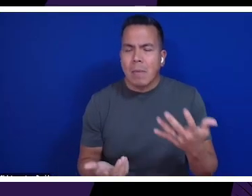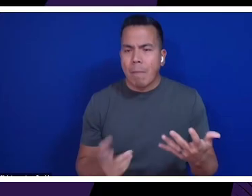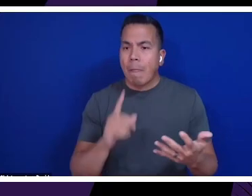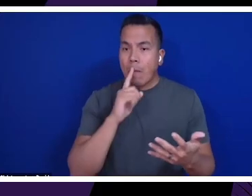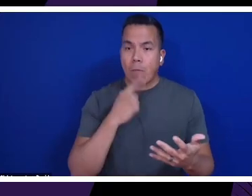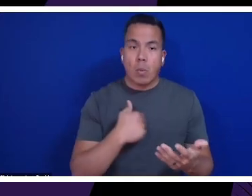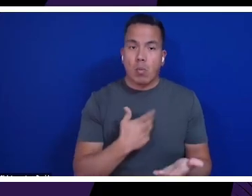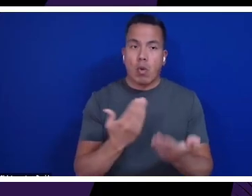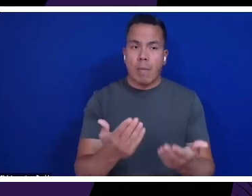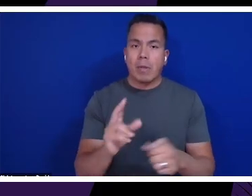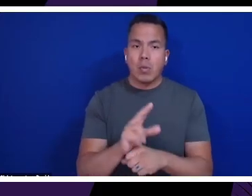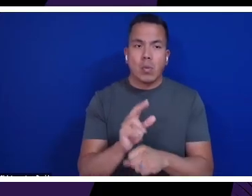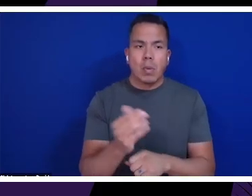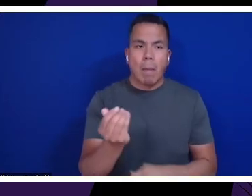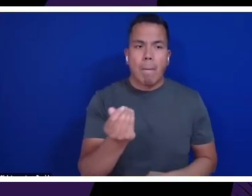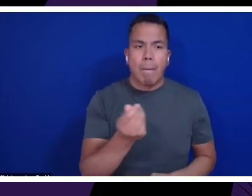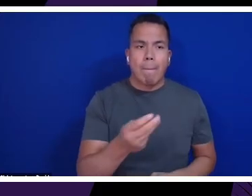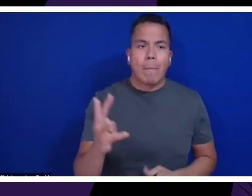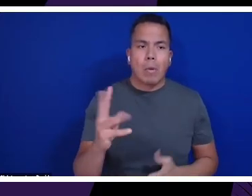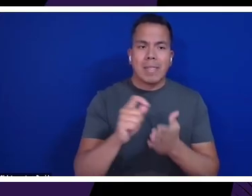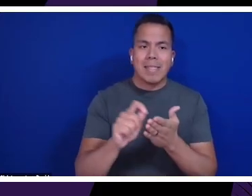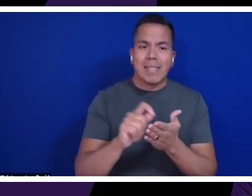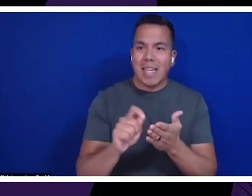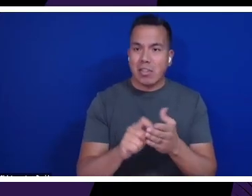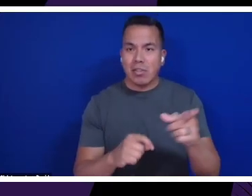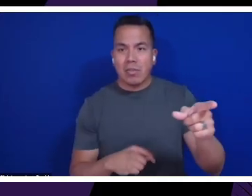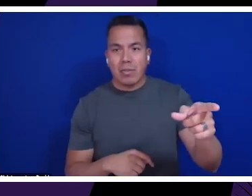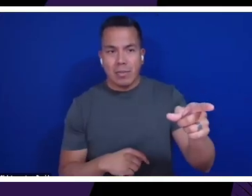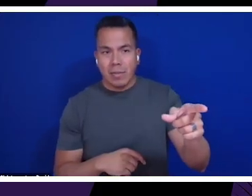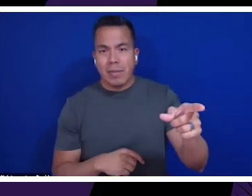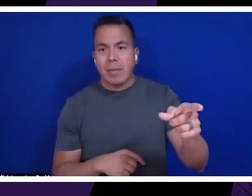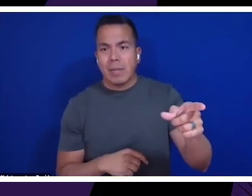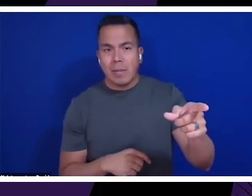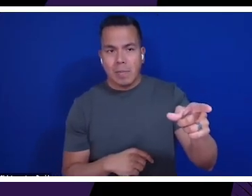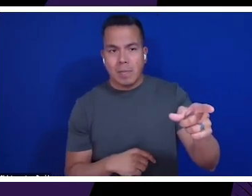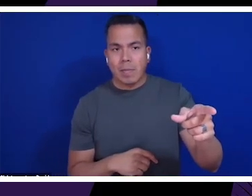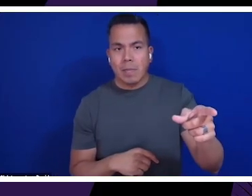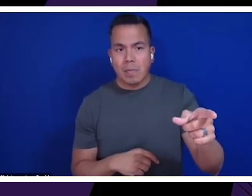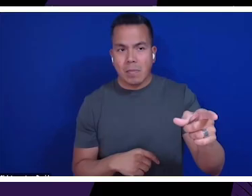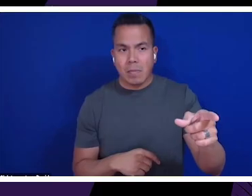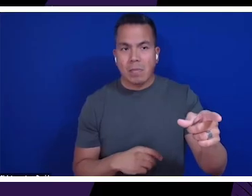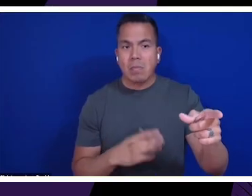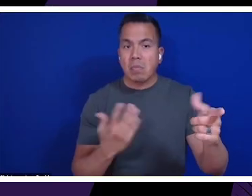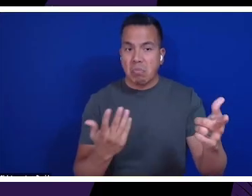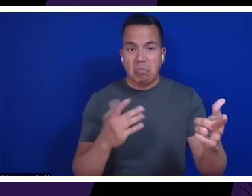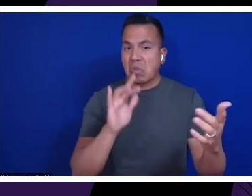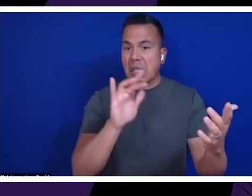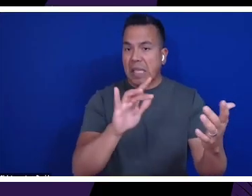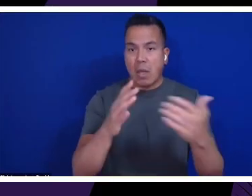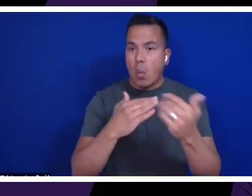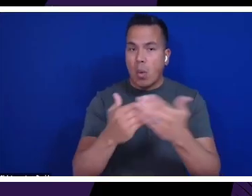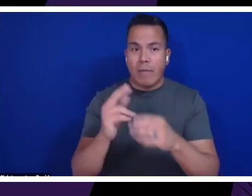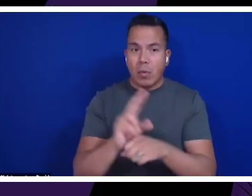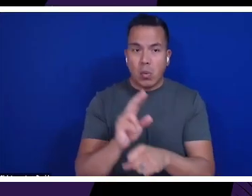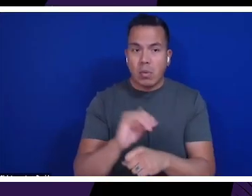the multi-sketch. So multi-sketch mode, yeah, so it's recommended. So you just click on the mode you want to use, iframe, whichever mode you can copy